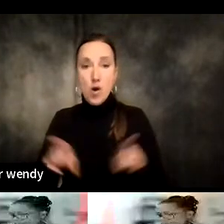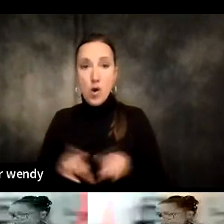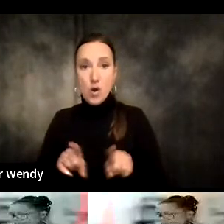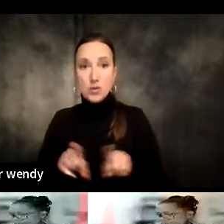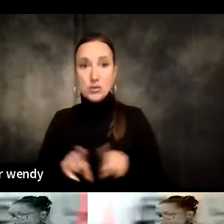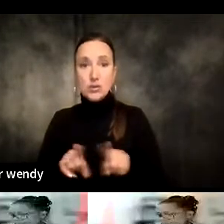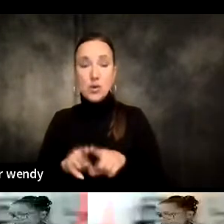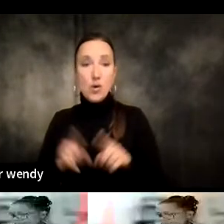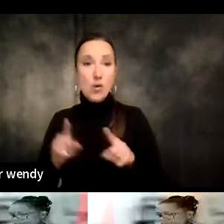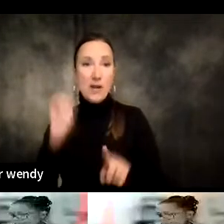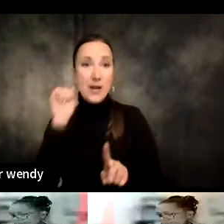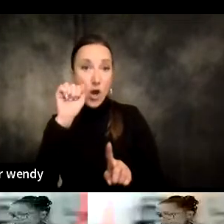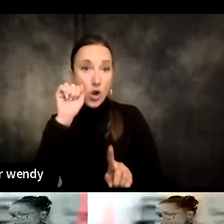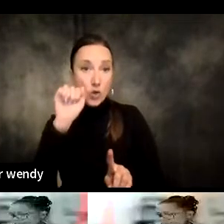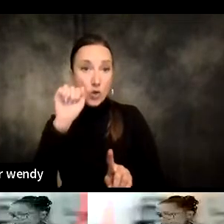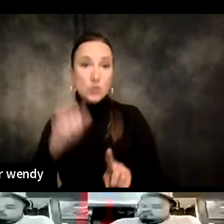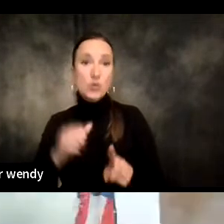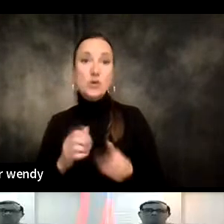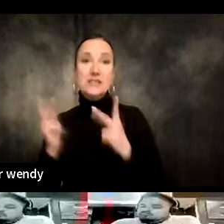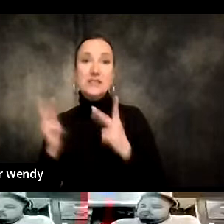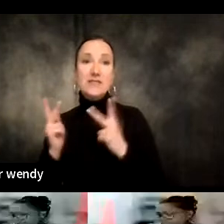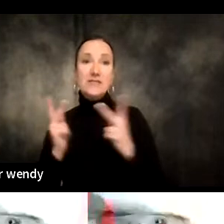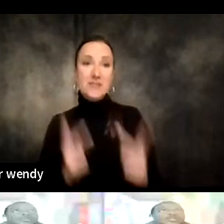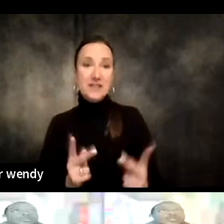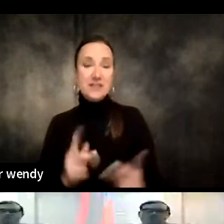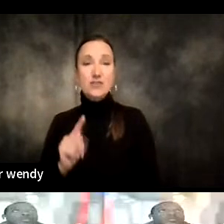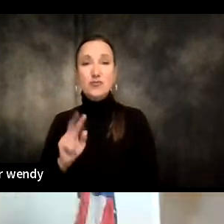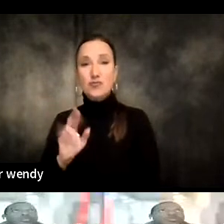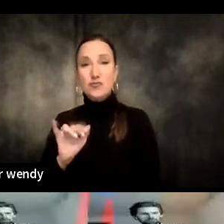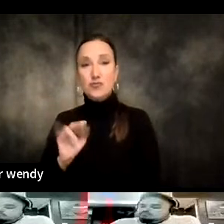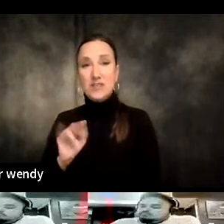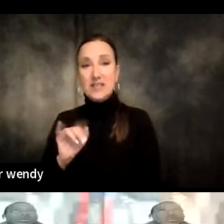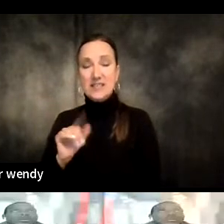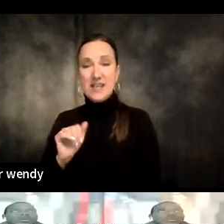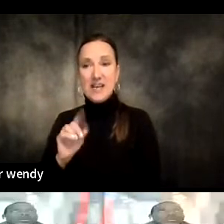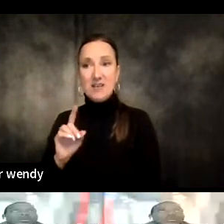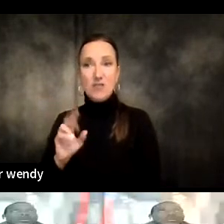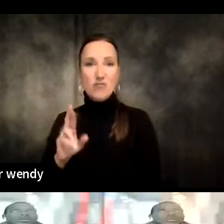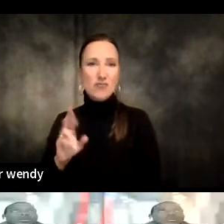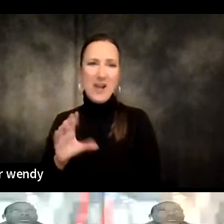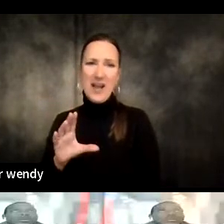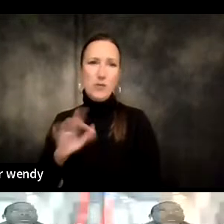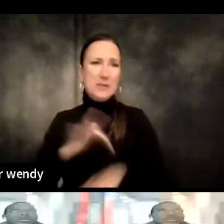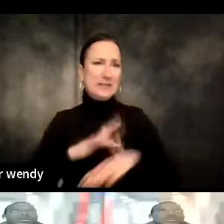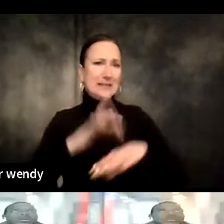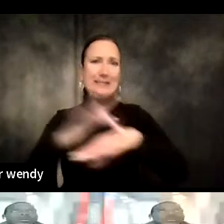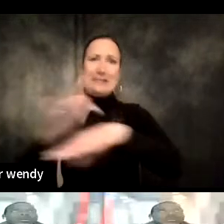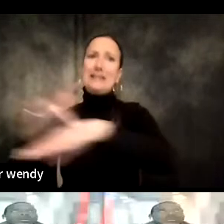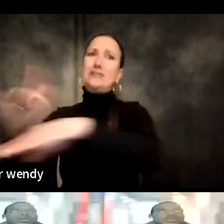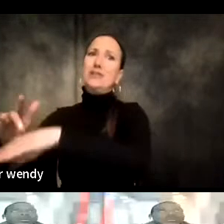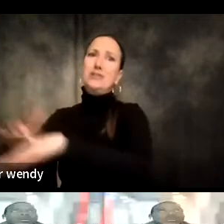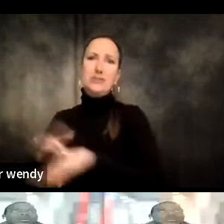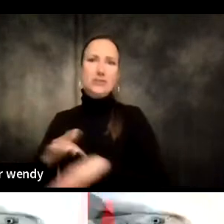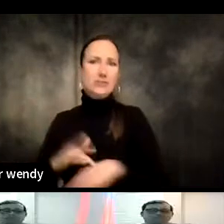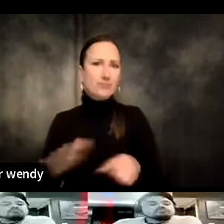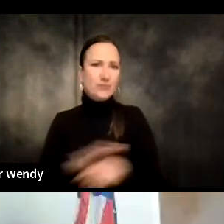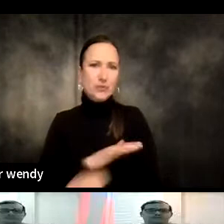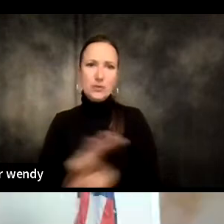as visit the Trinidad Rec as well. So we'll be all over the community. Great, thank